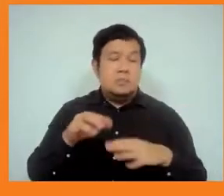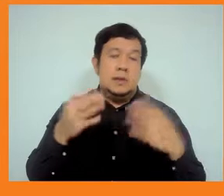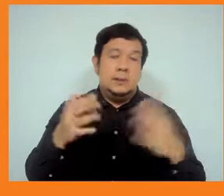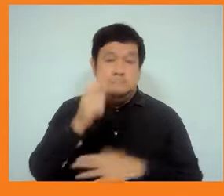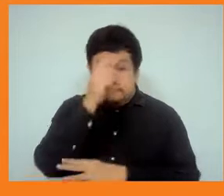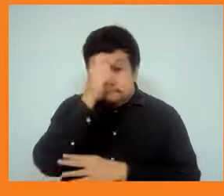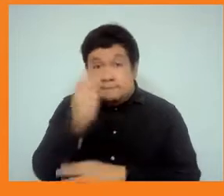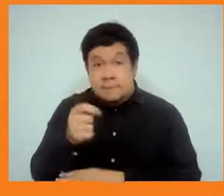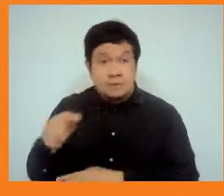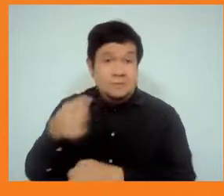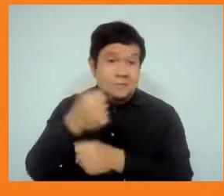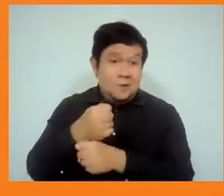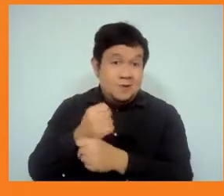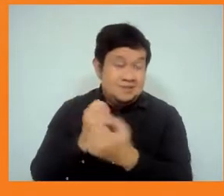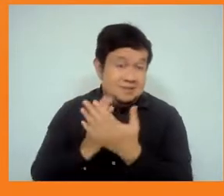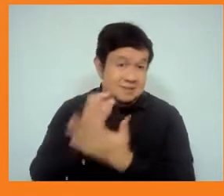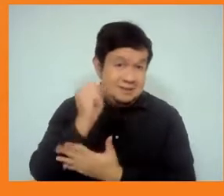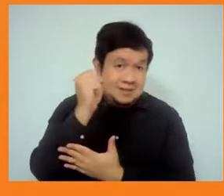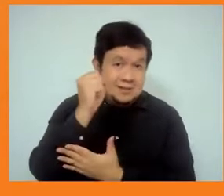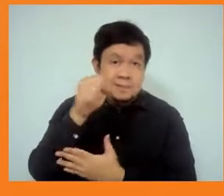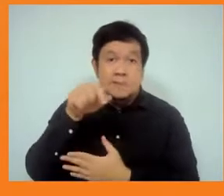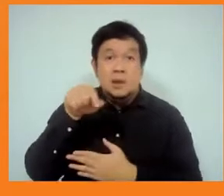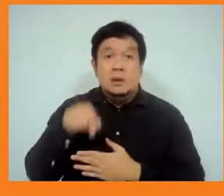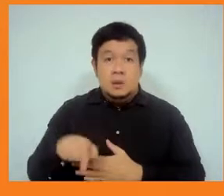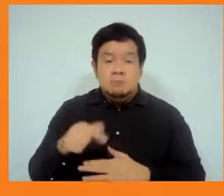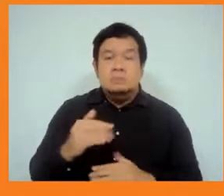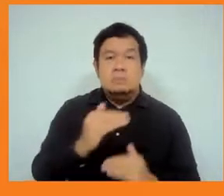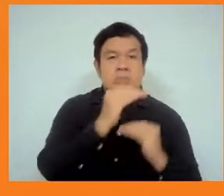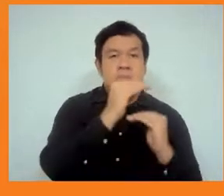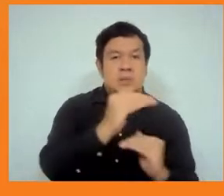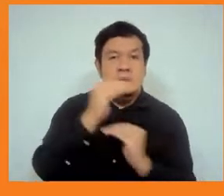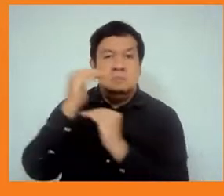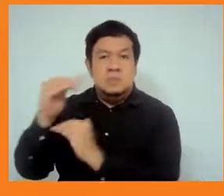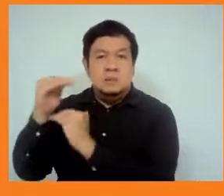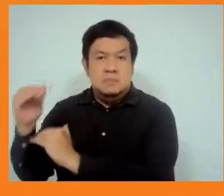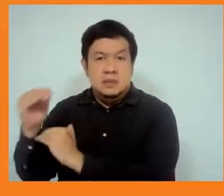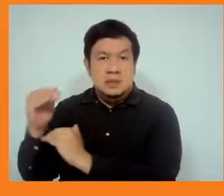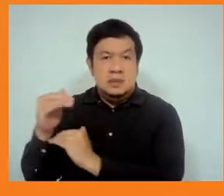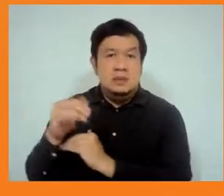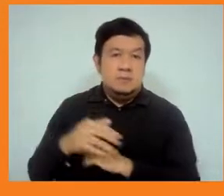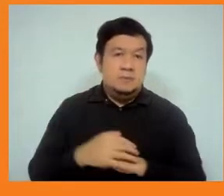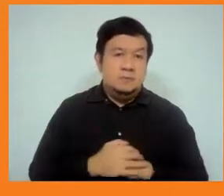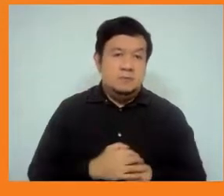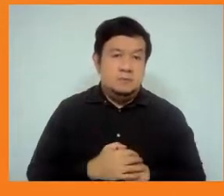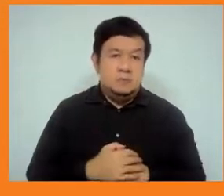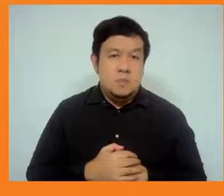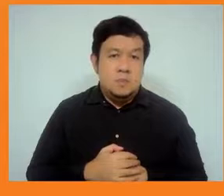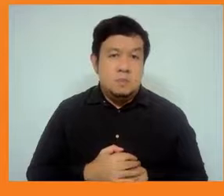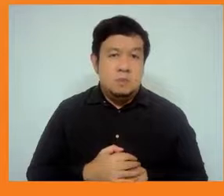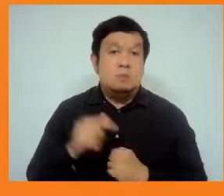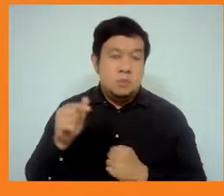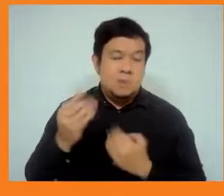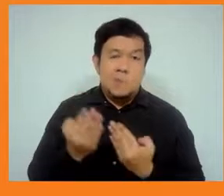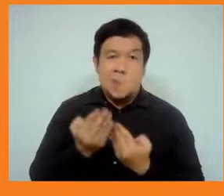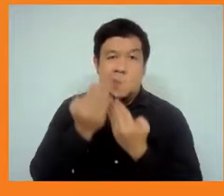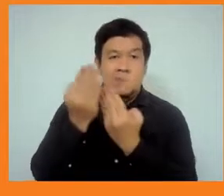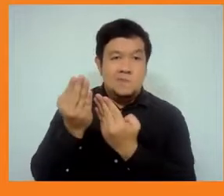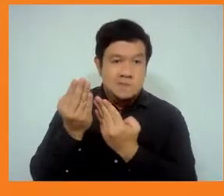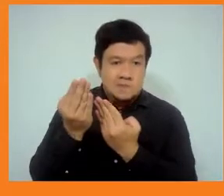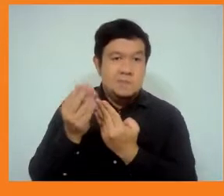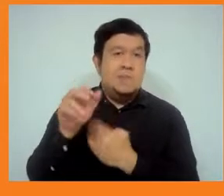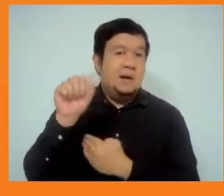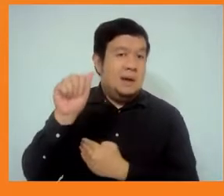which funding agency is responsible, of course, the Asian Development Bank has the safeguard policies, but when it comes to other banks, they don't have